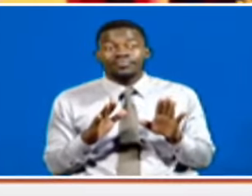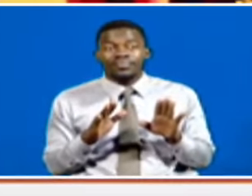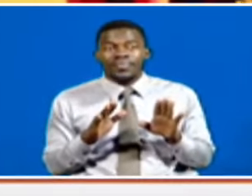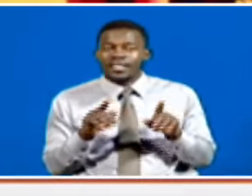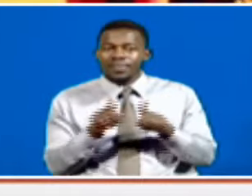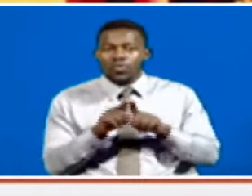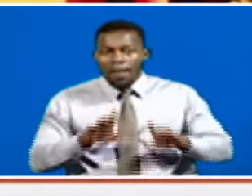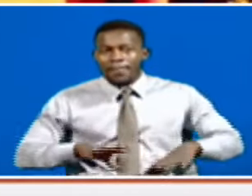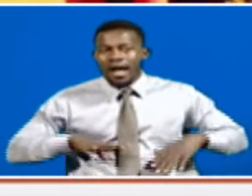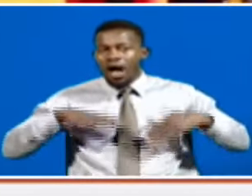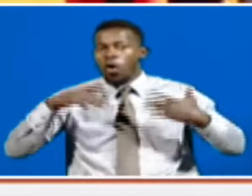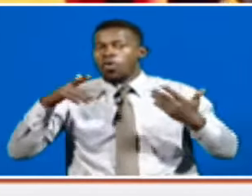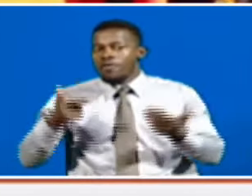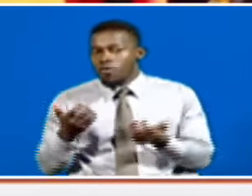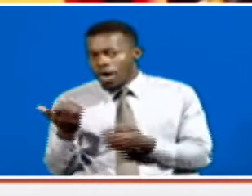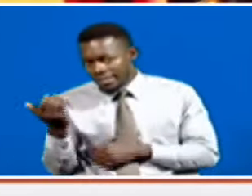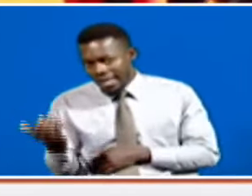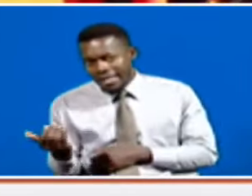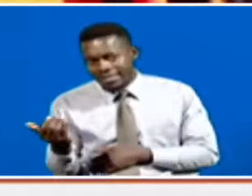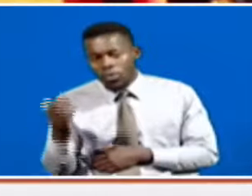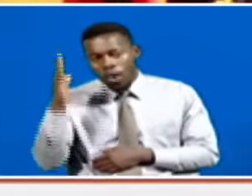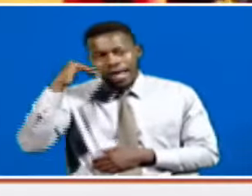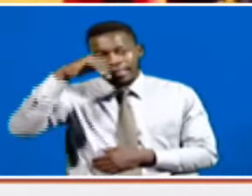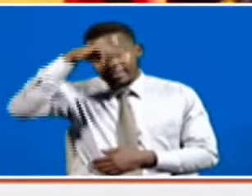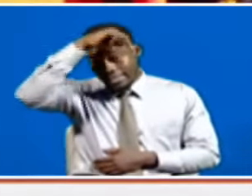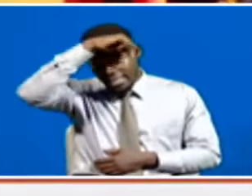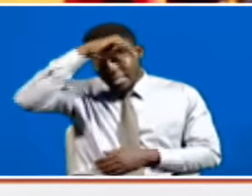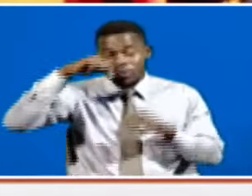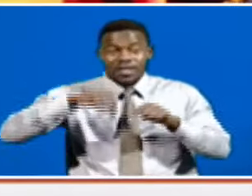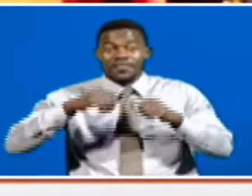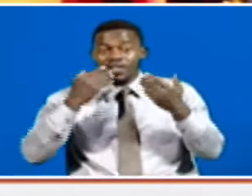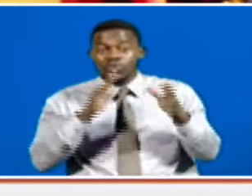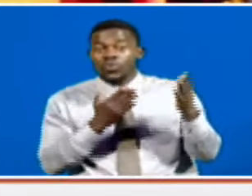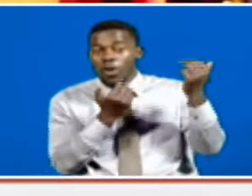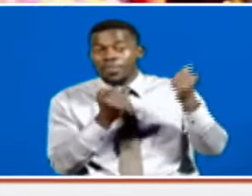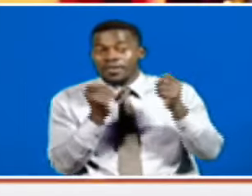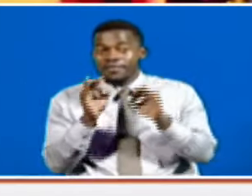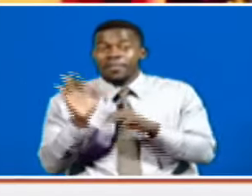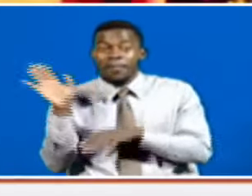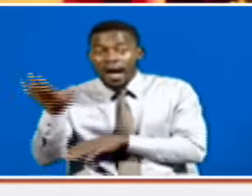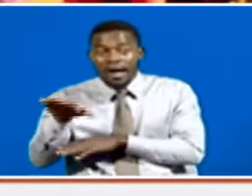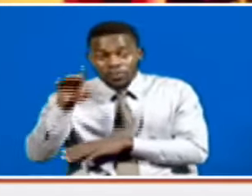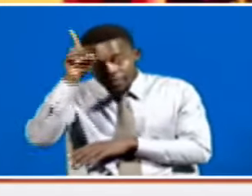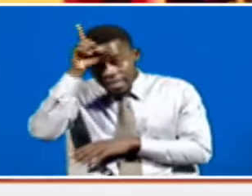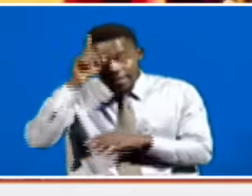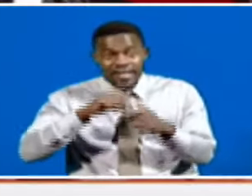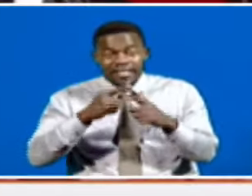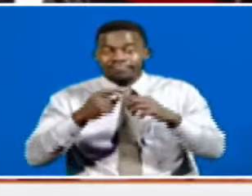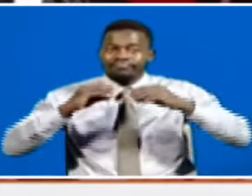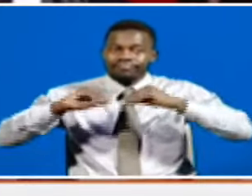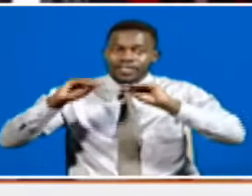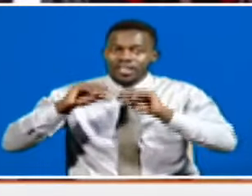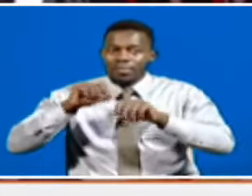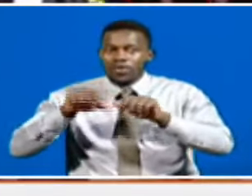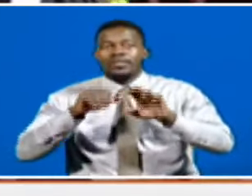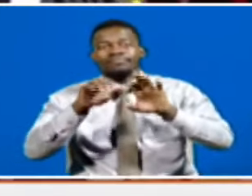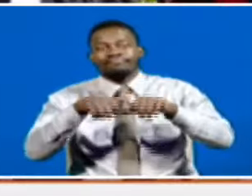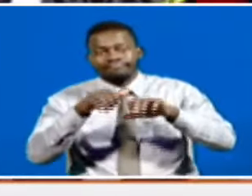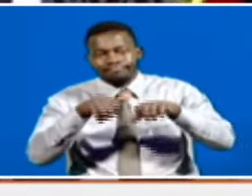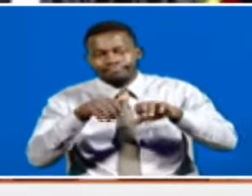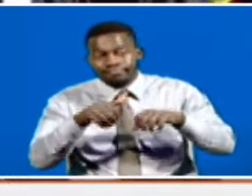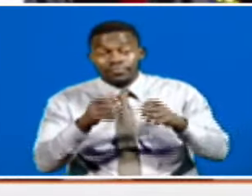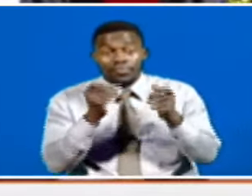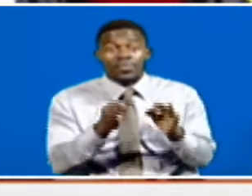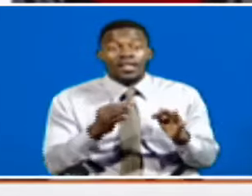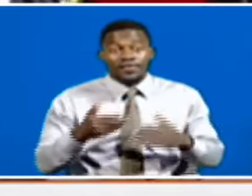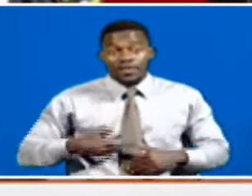we are proud of him juu ame graduate. Tuna hope akikuja huko mashinani pia atatufunza mambo ya ukulima. When young